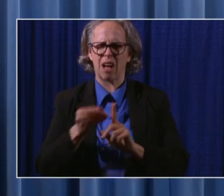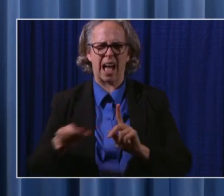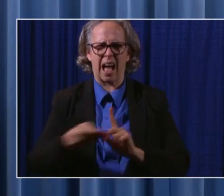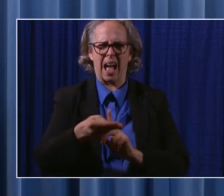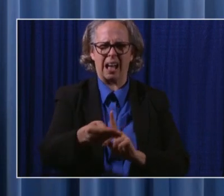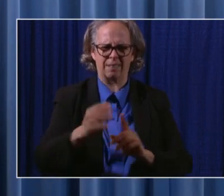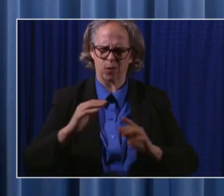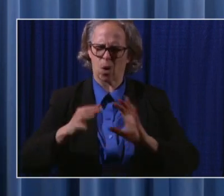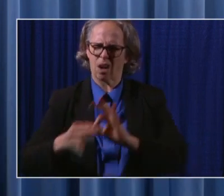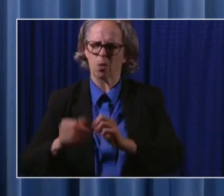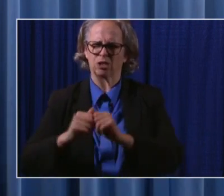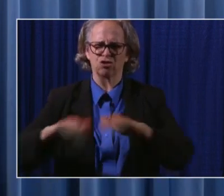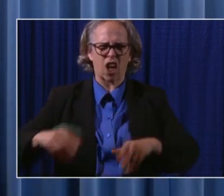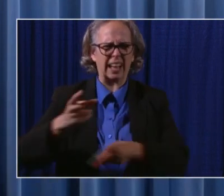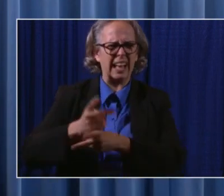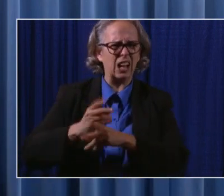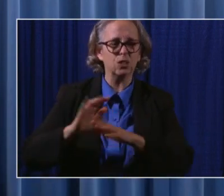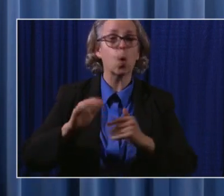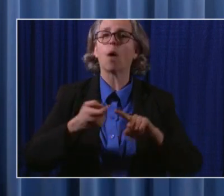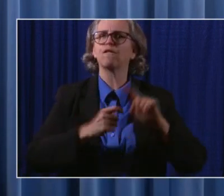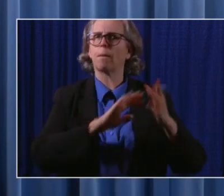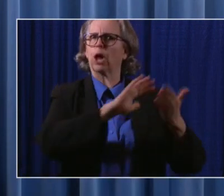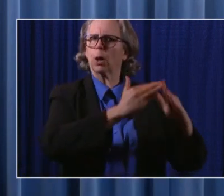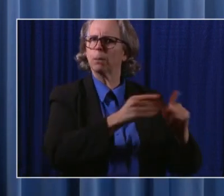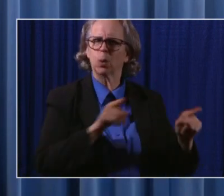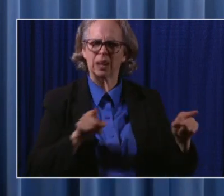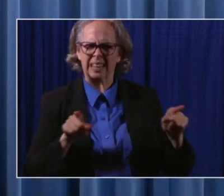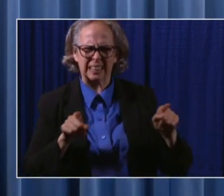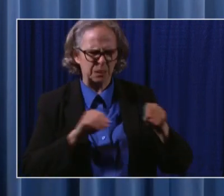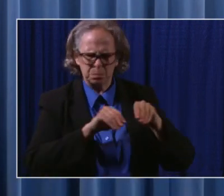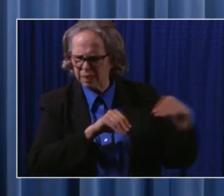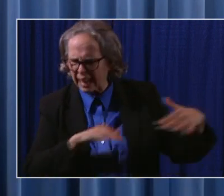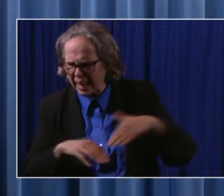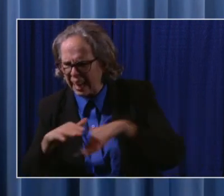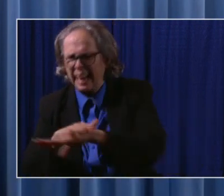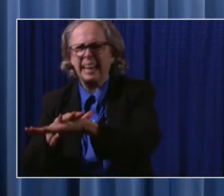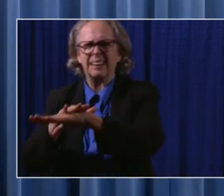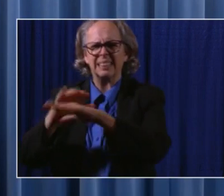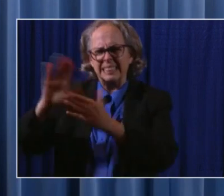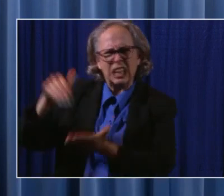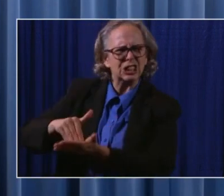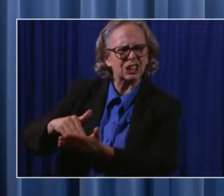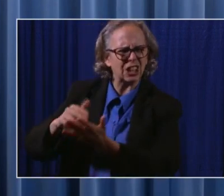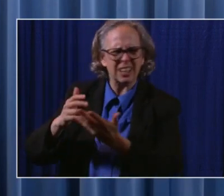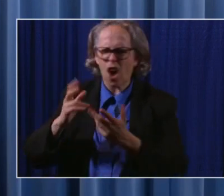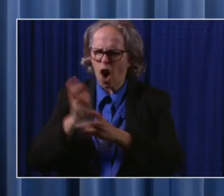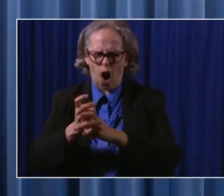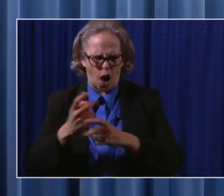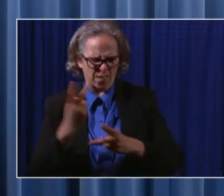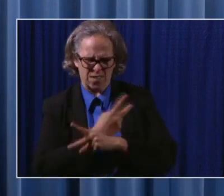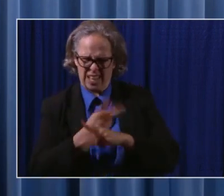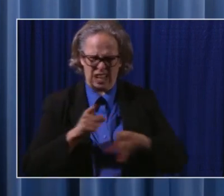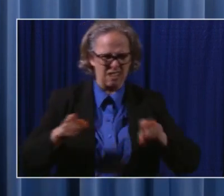from community spread. And again, difficult to totally have that figured out,